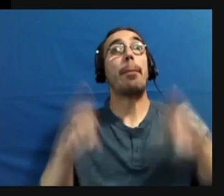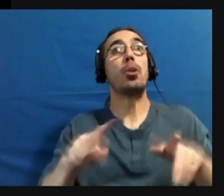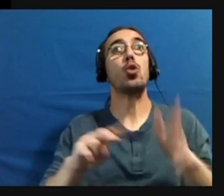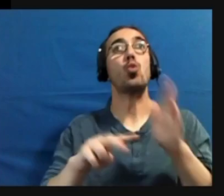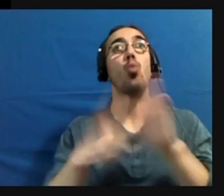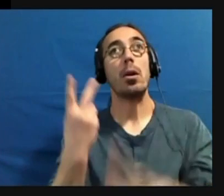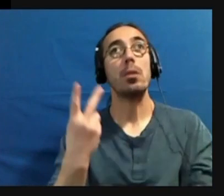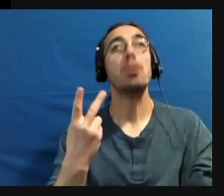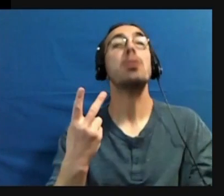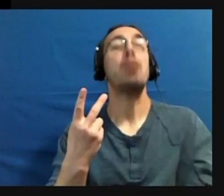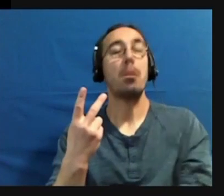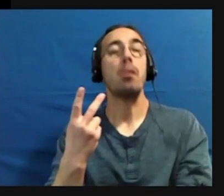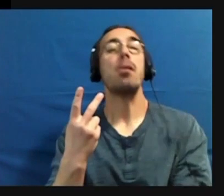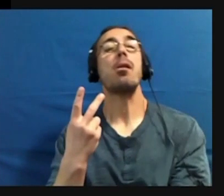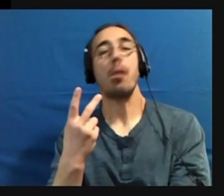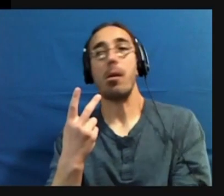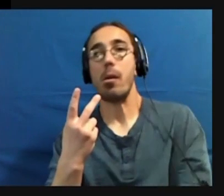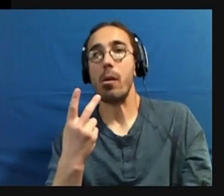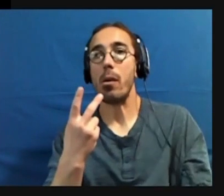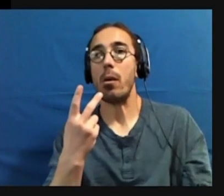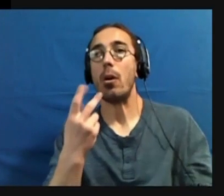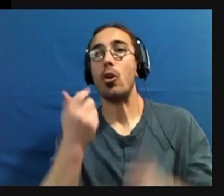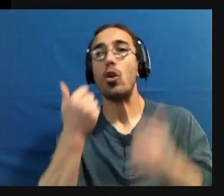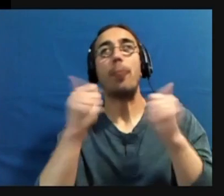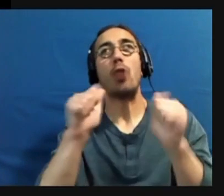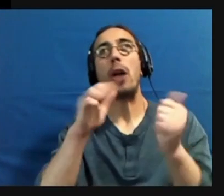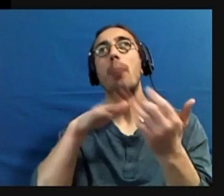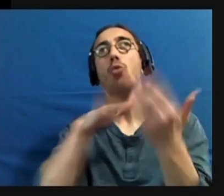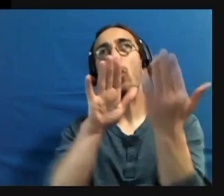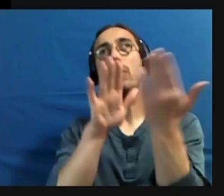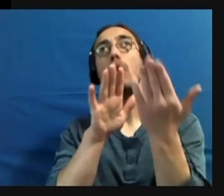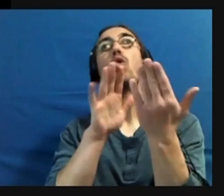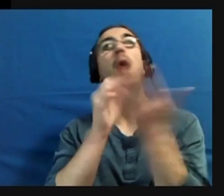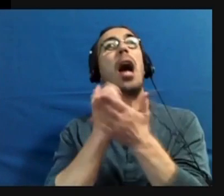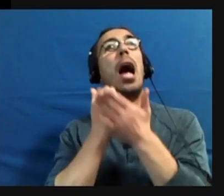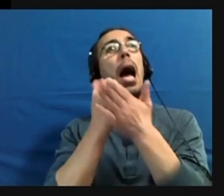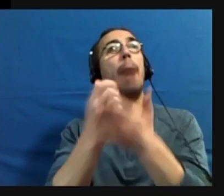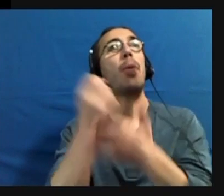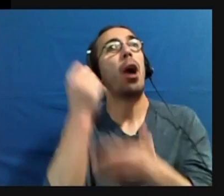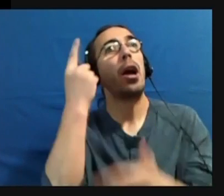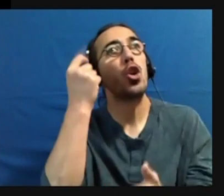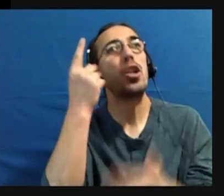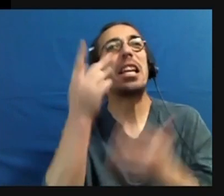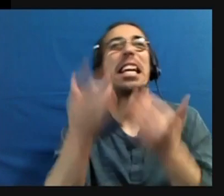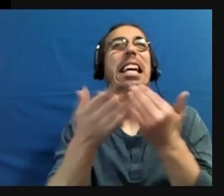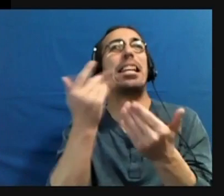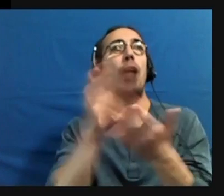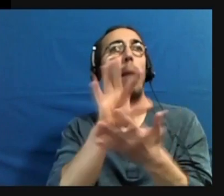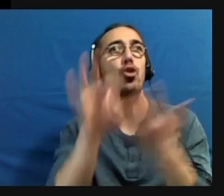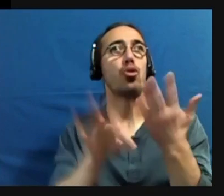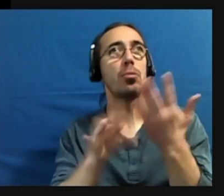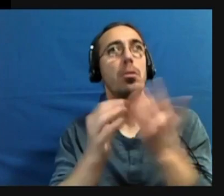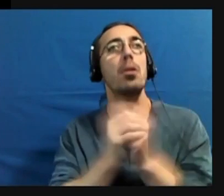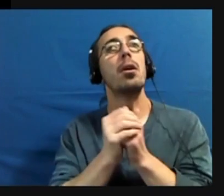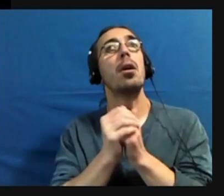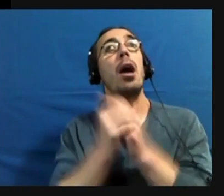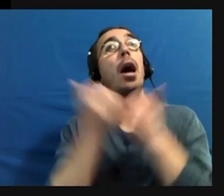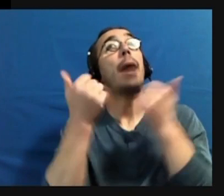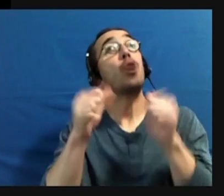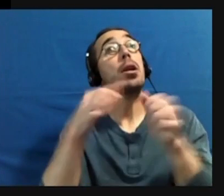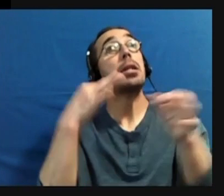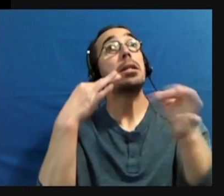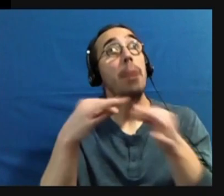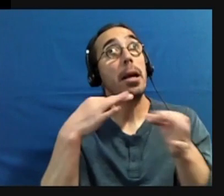trying to approach this in a way that they can understand and offer easy intervention options. I am trying to explain that this is not just